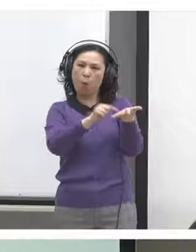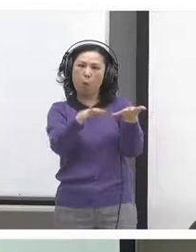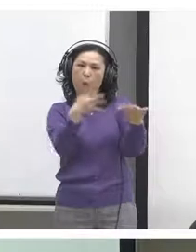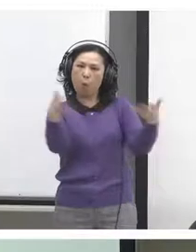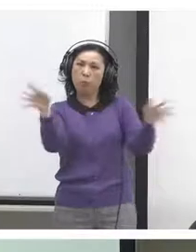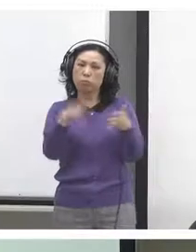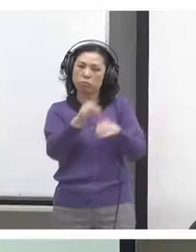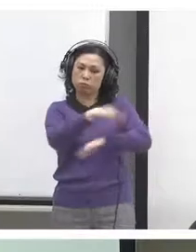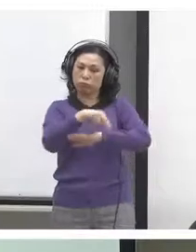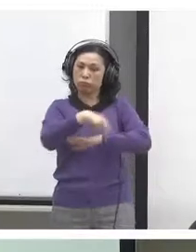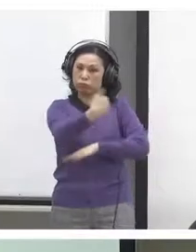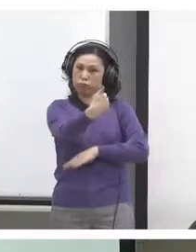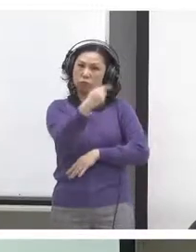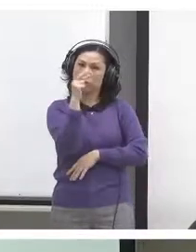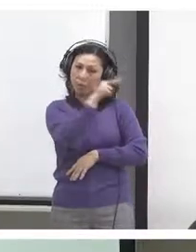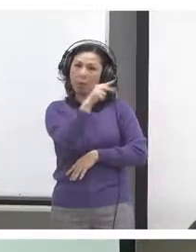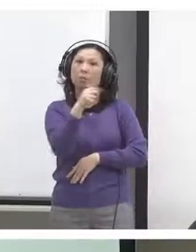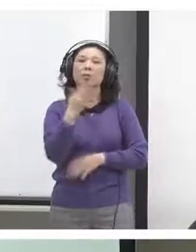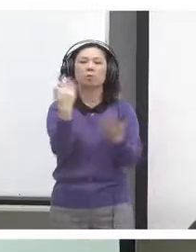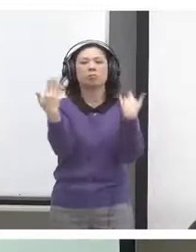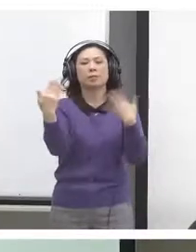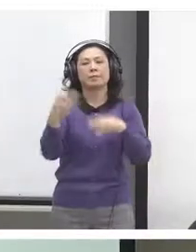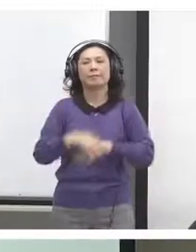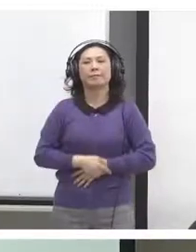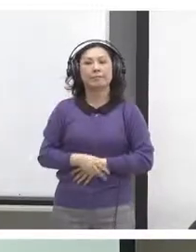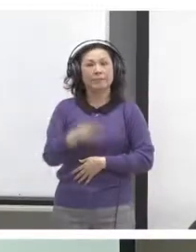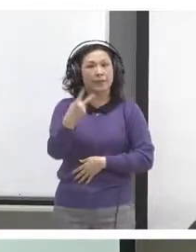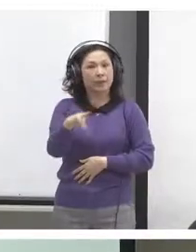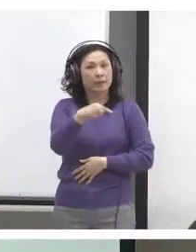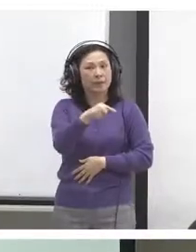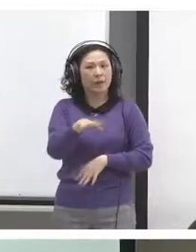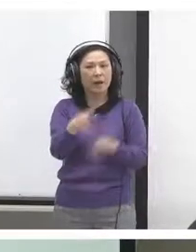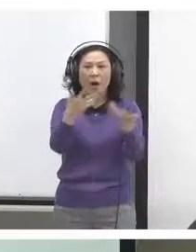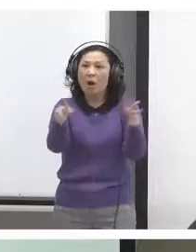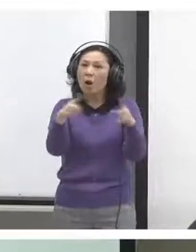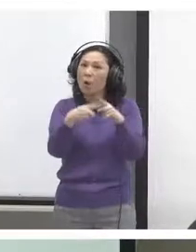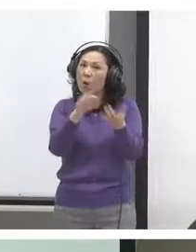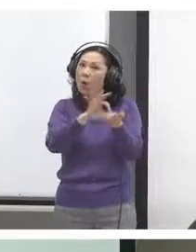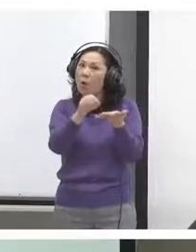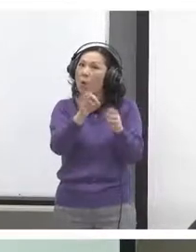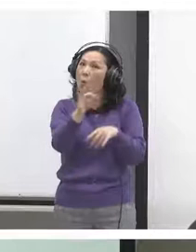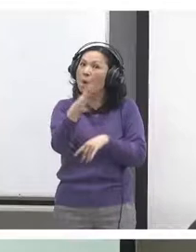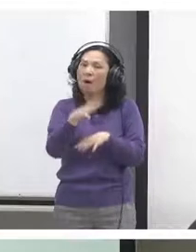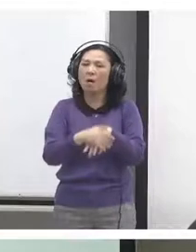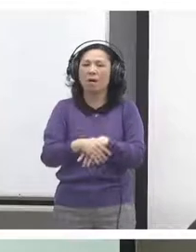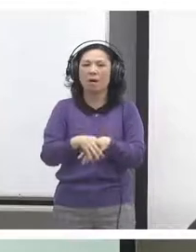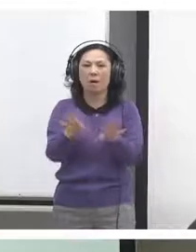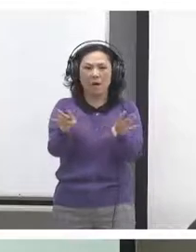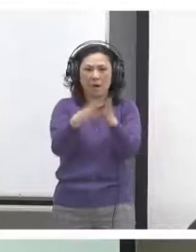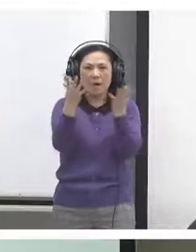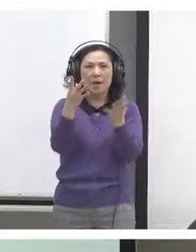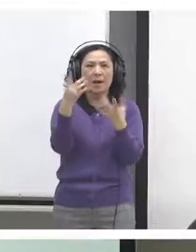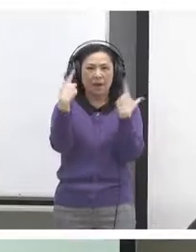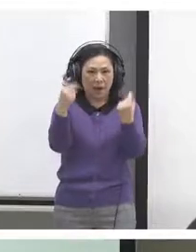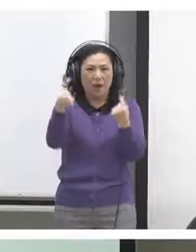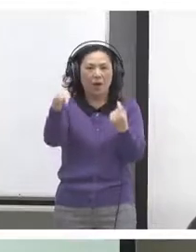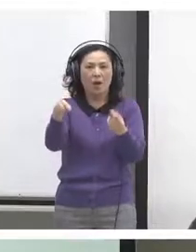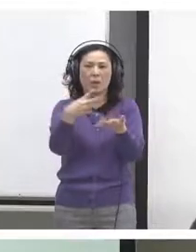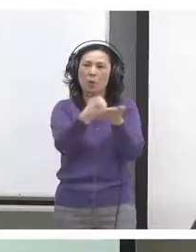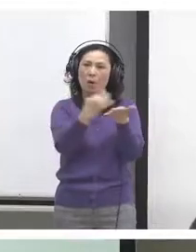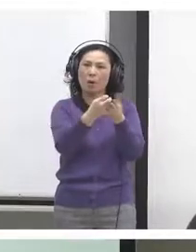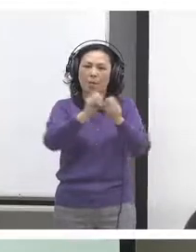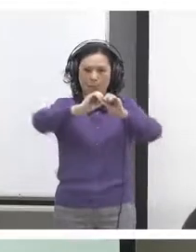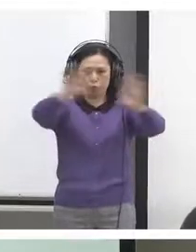popular. You know? We published the source code on the GitHub. Also, we